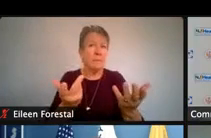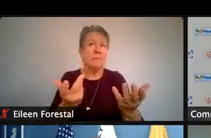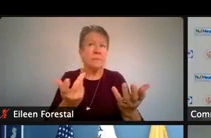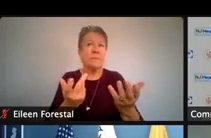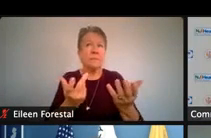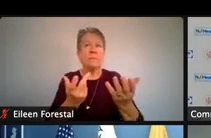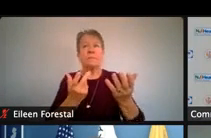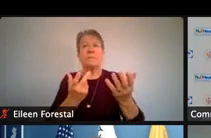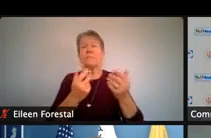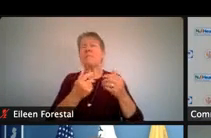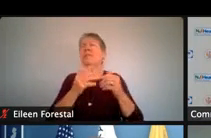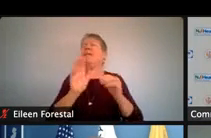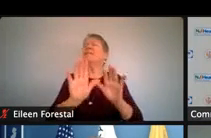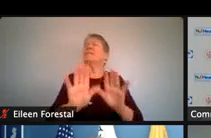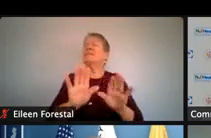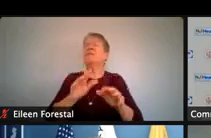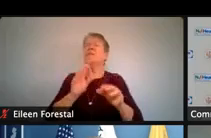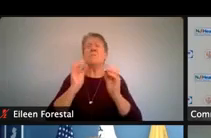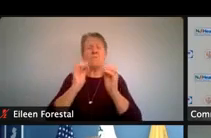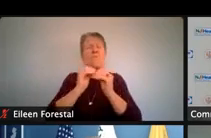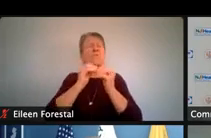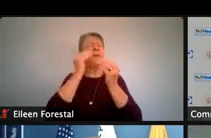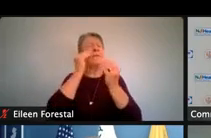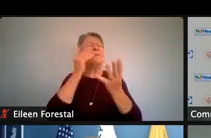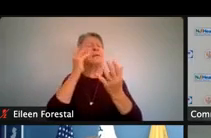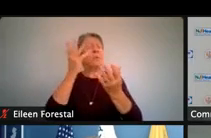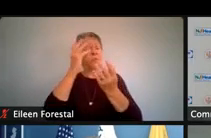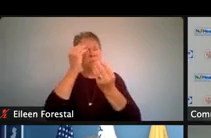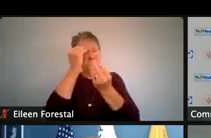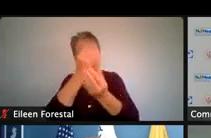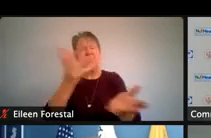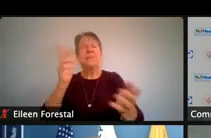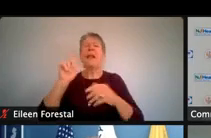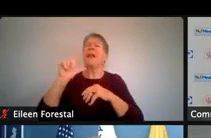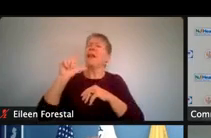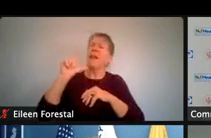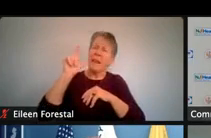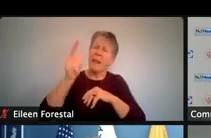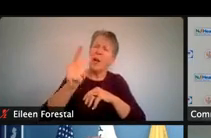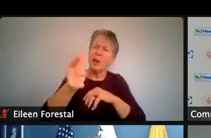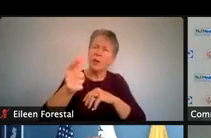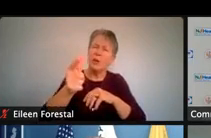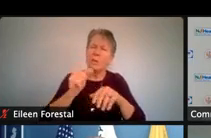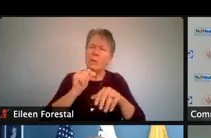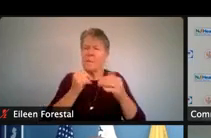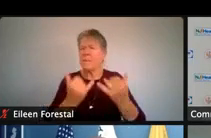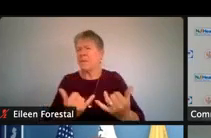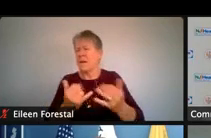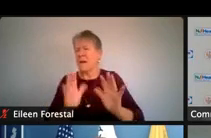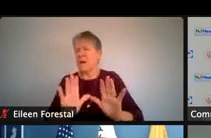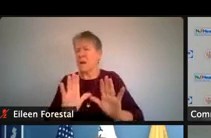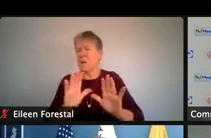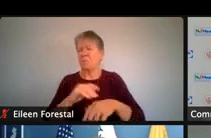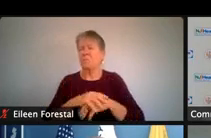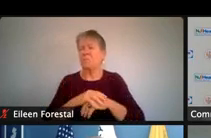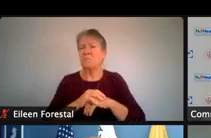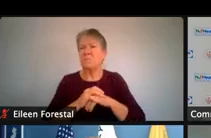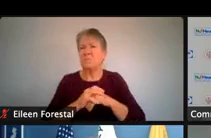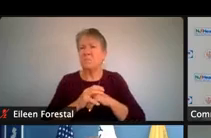Thank you, Judy. Thank you, Daniel. Michelle. All right, next we're going to go to David Mathau. Hey, Dave.